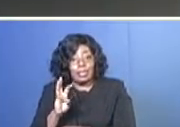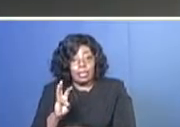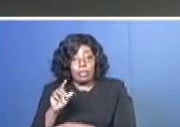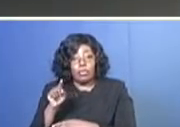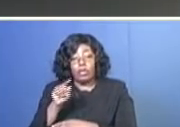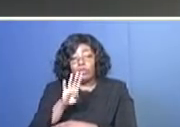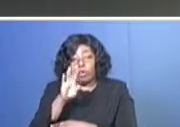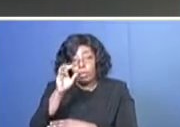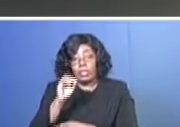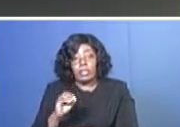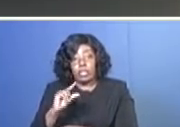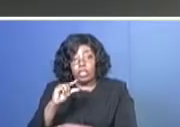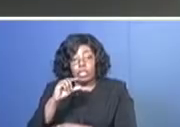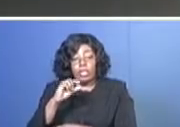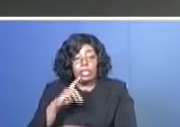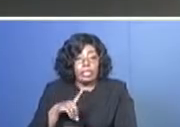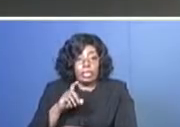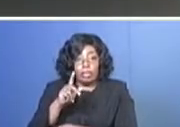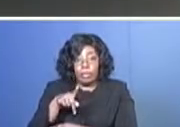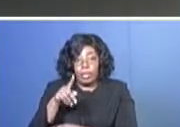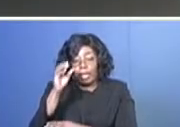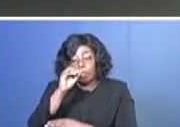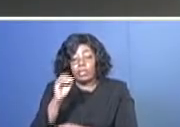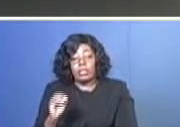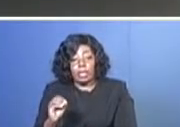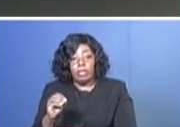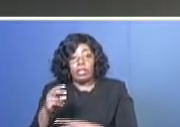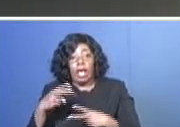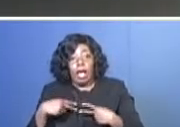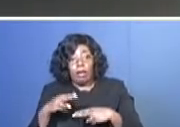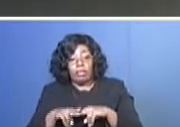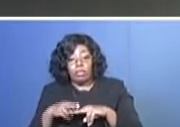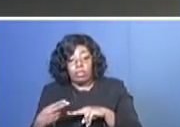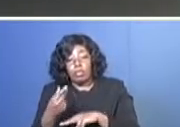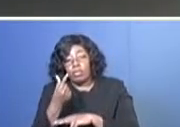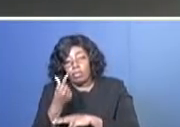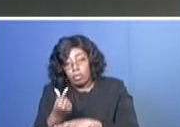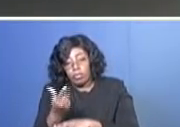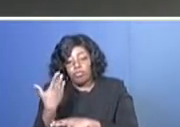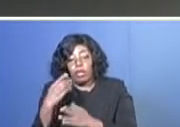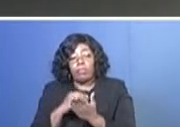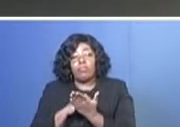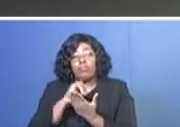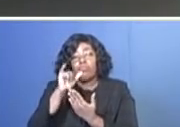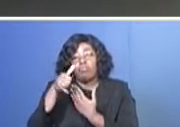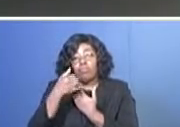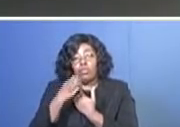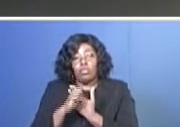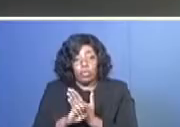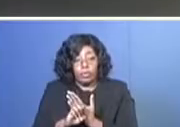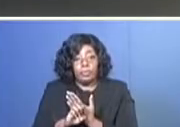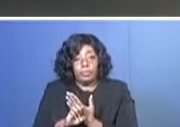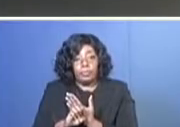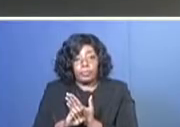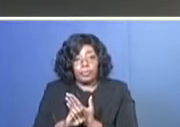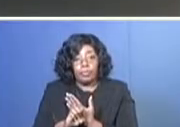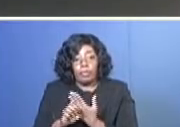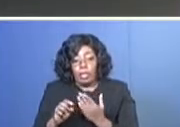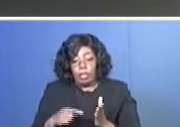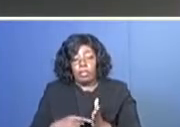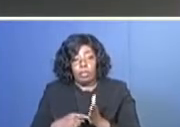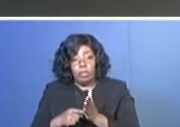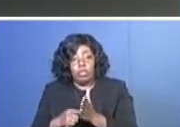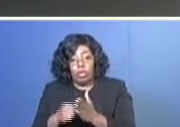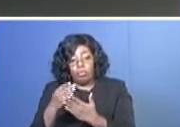of GDP. So we see the percentage having declined slightly since June of 2021. And this reflects both